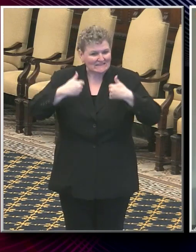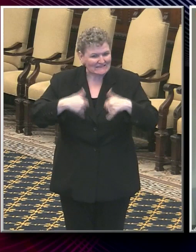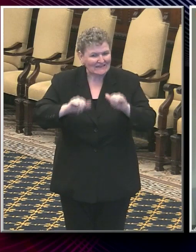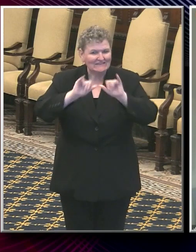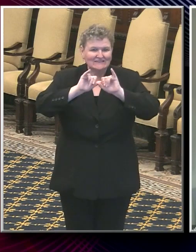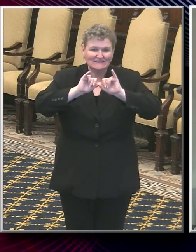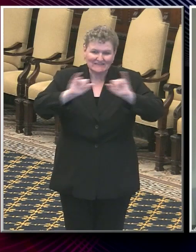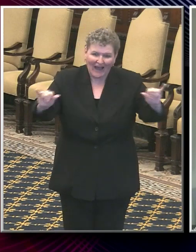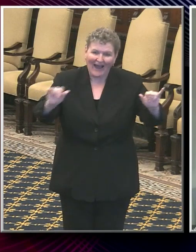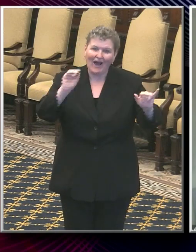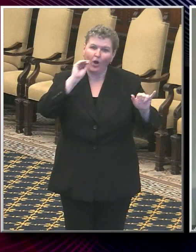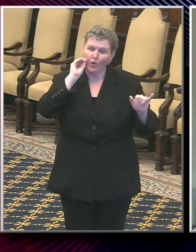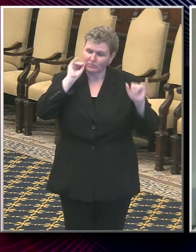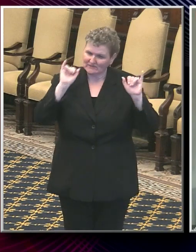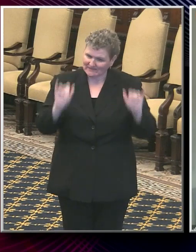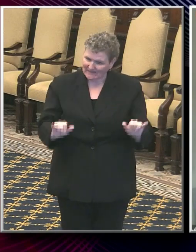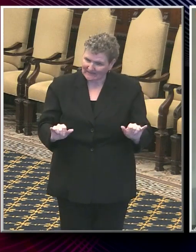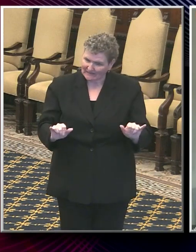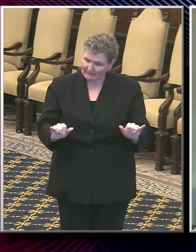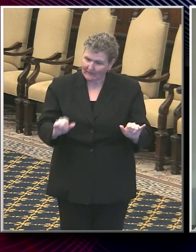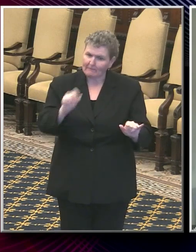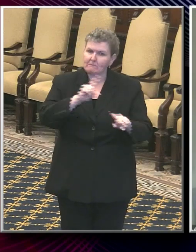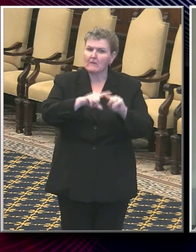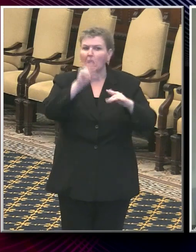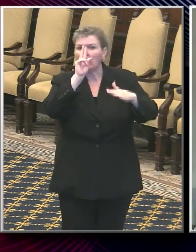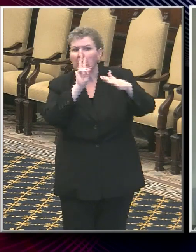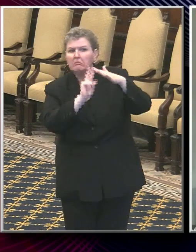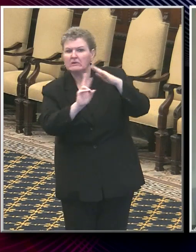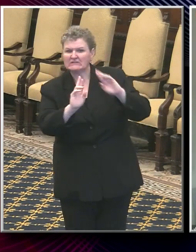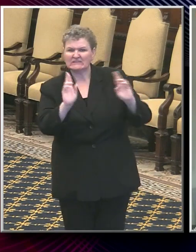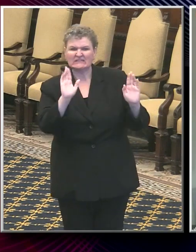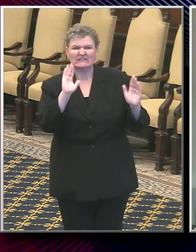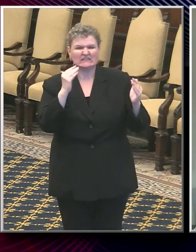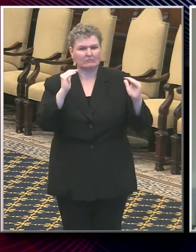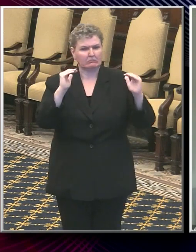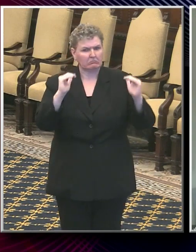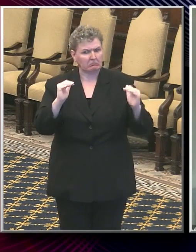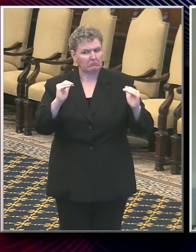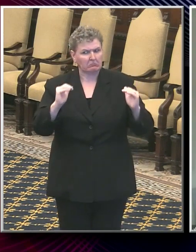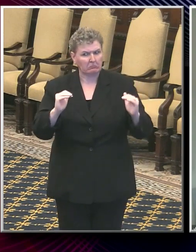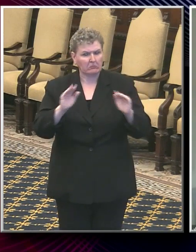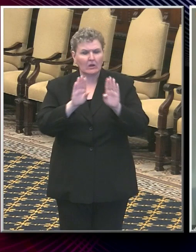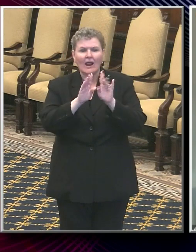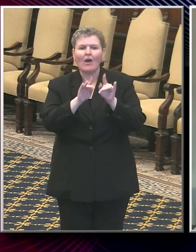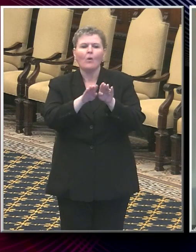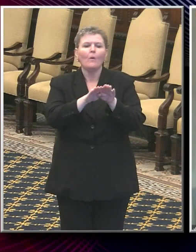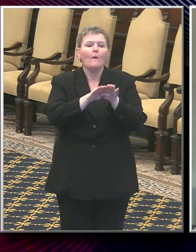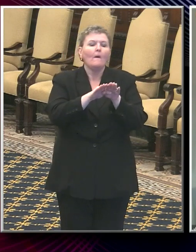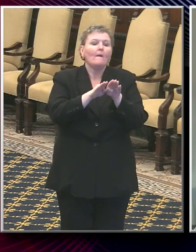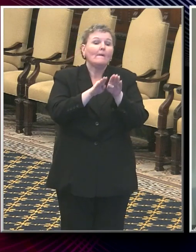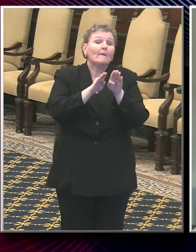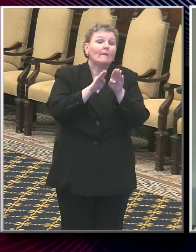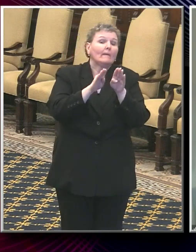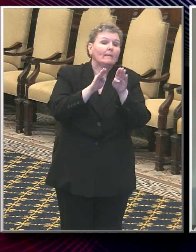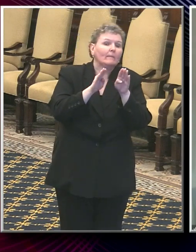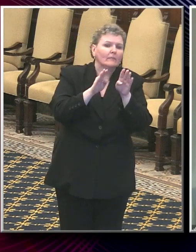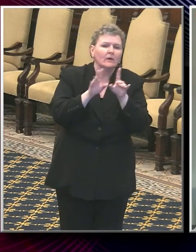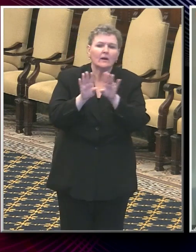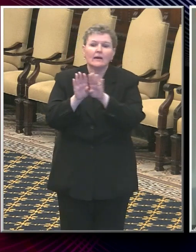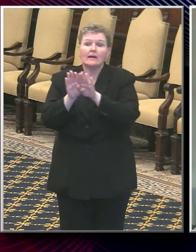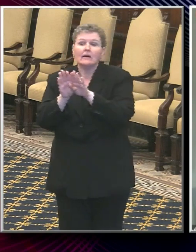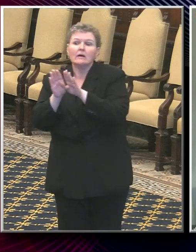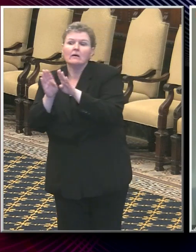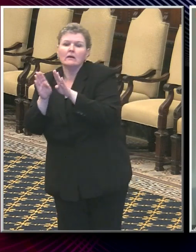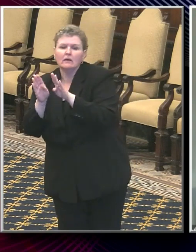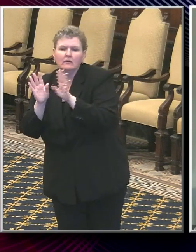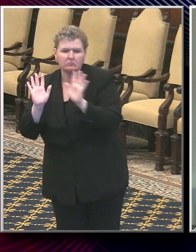said yesterday, we're getting closer to a stepwise, gradual restart. Remind people that effective yesterday, we said restaurants